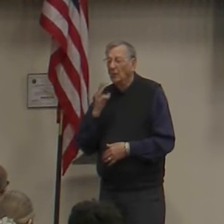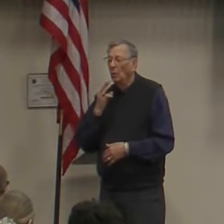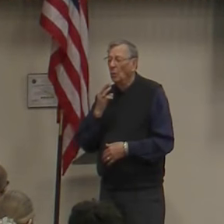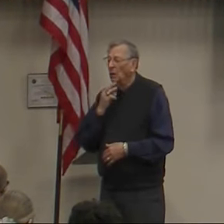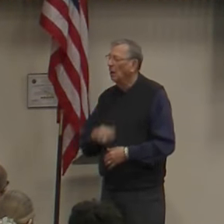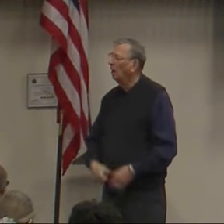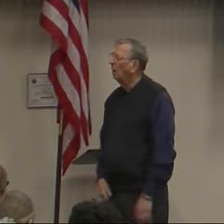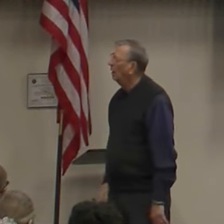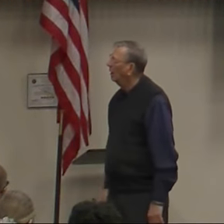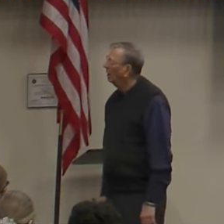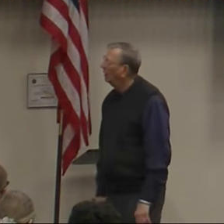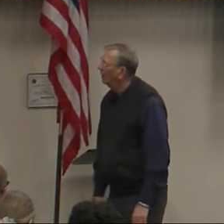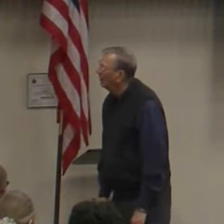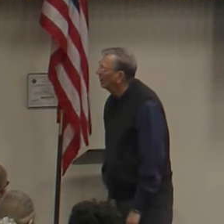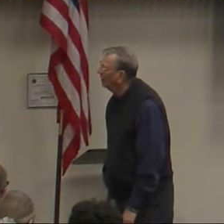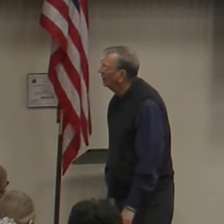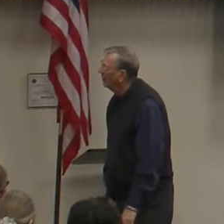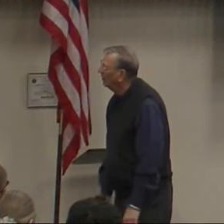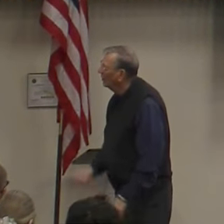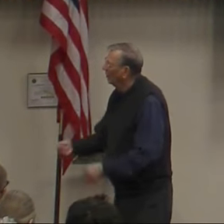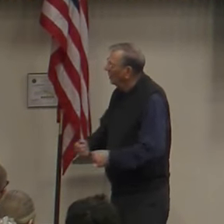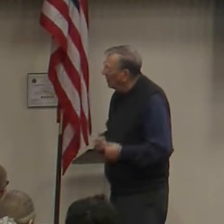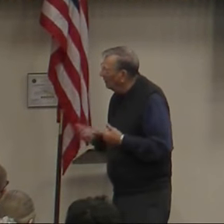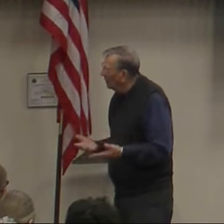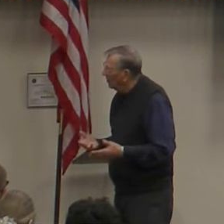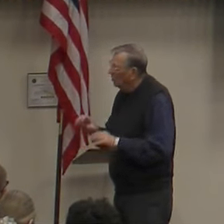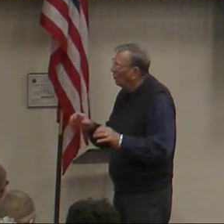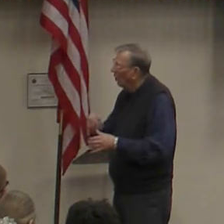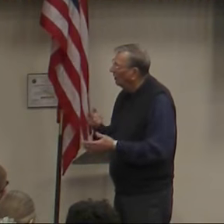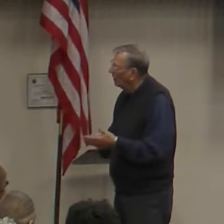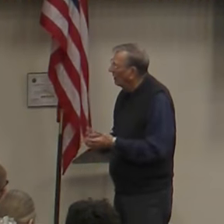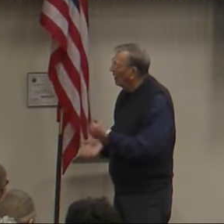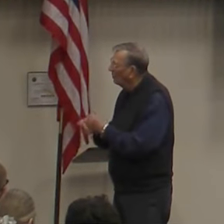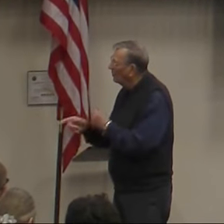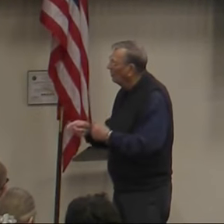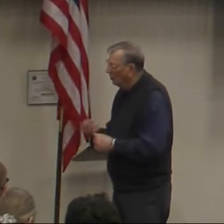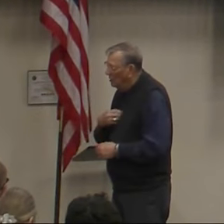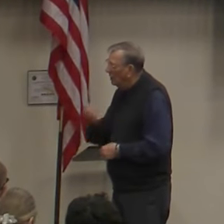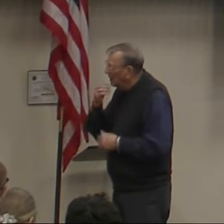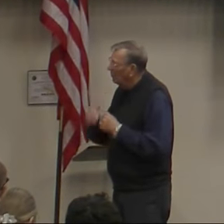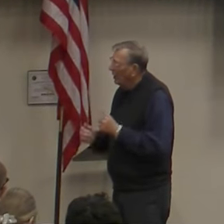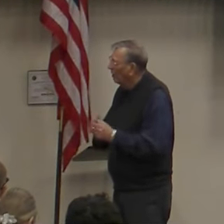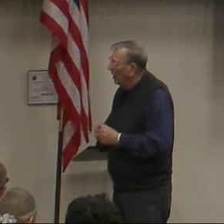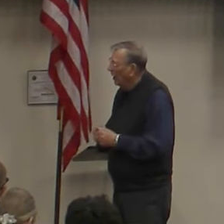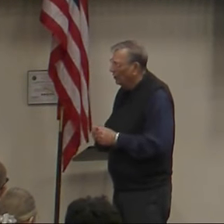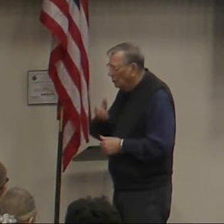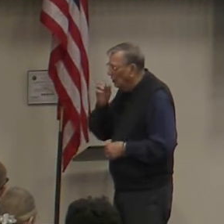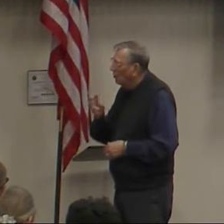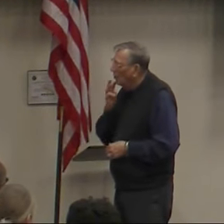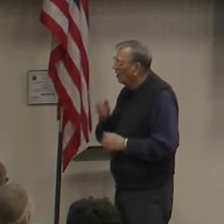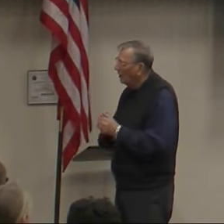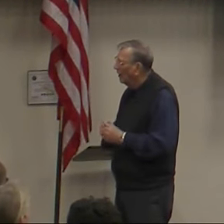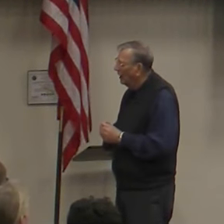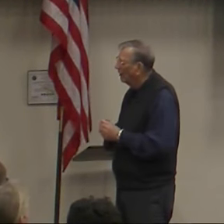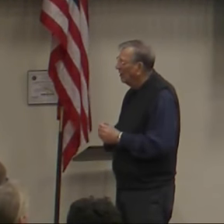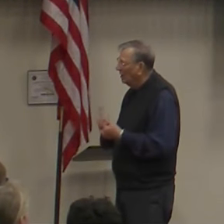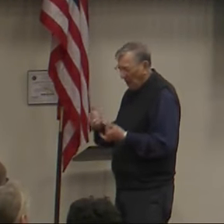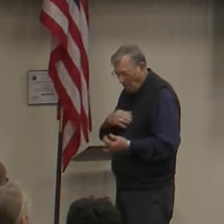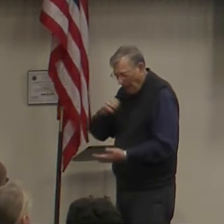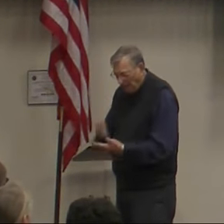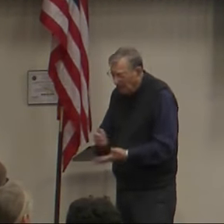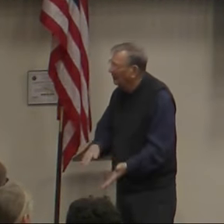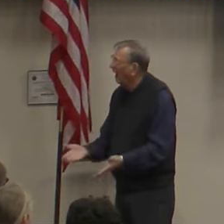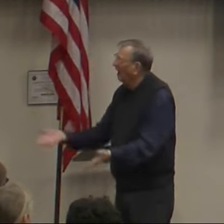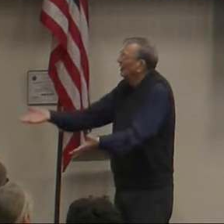coming to Elijah going, now you're living in my house. We're doing all these things. We're eating bread together, drinking our water together, and now my son